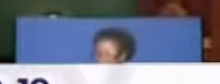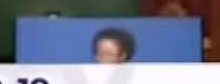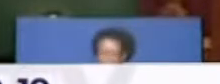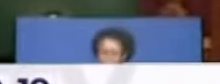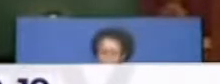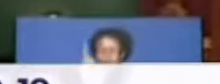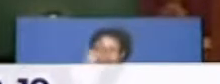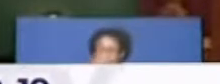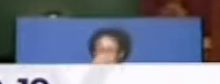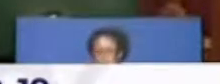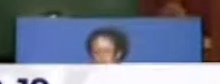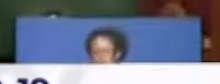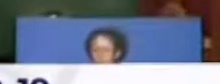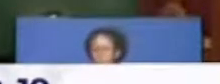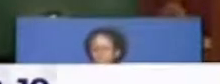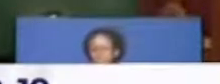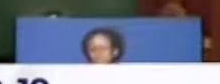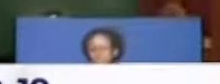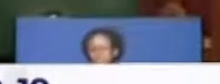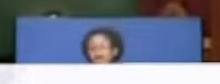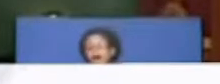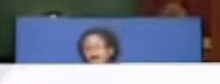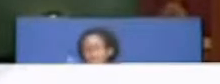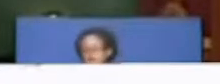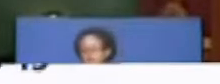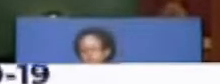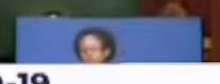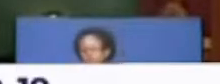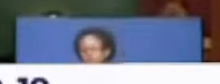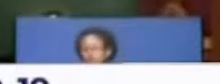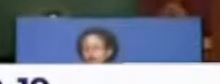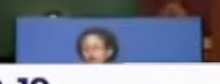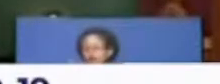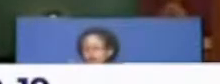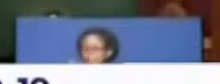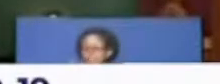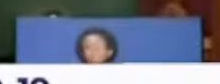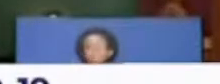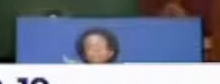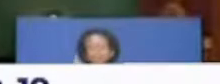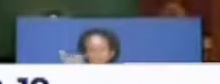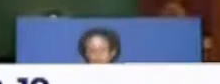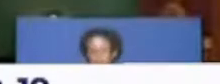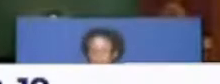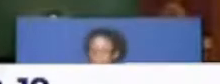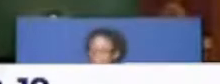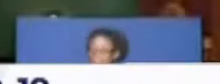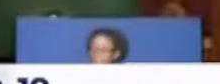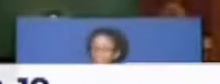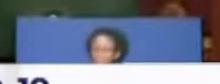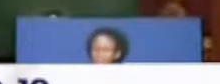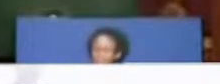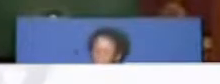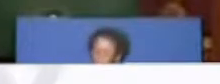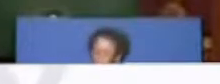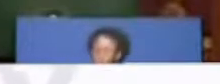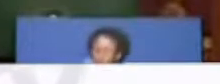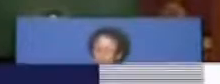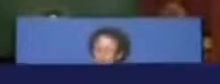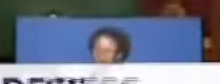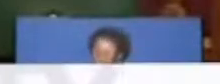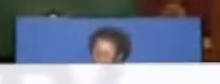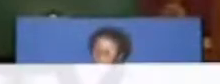of other EIB regional hubs into the future. This speaks to our administration's agenda to position